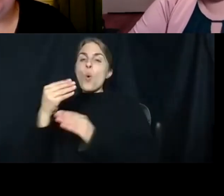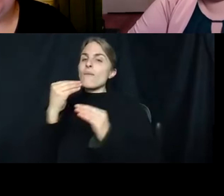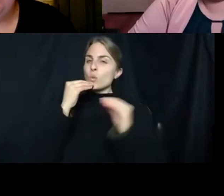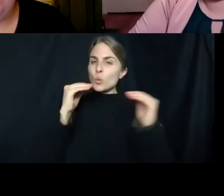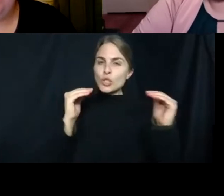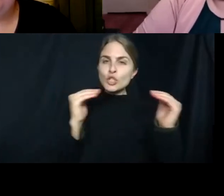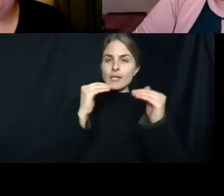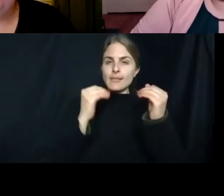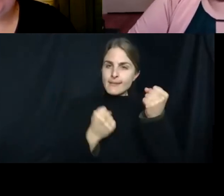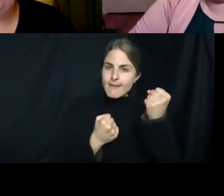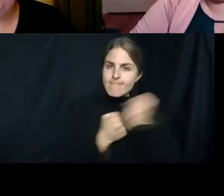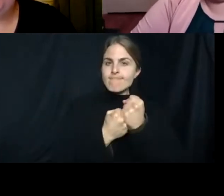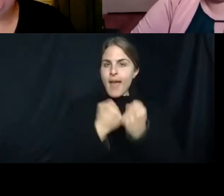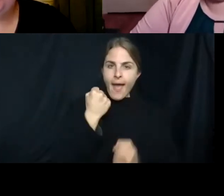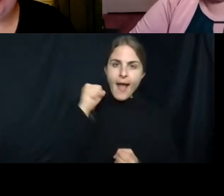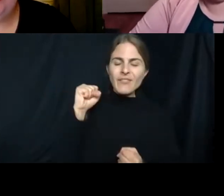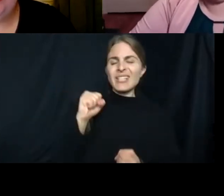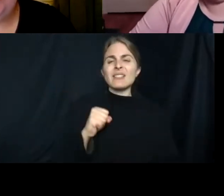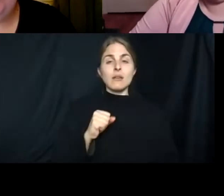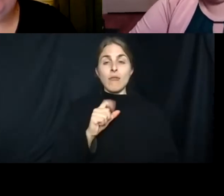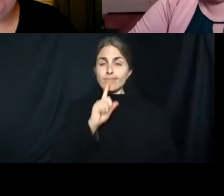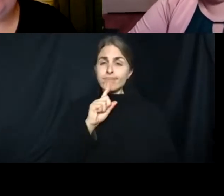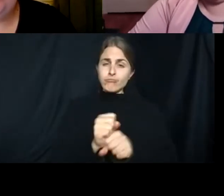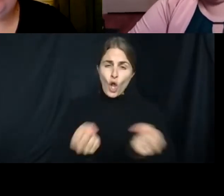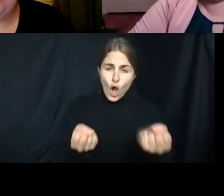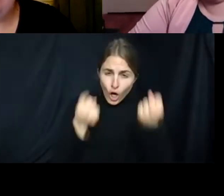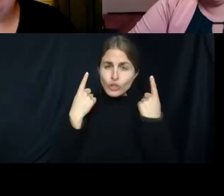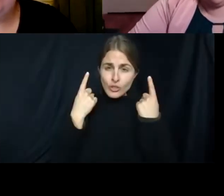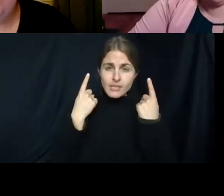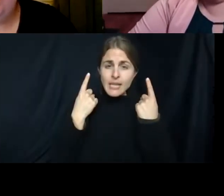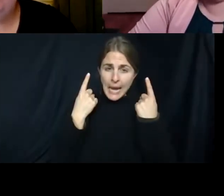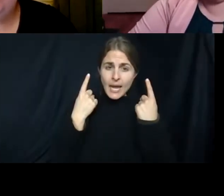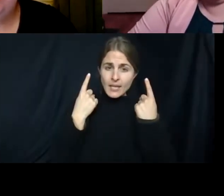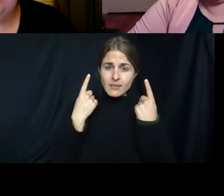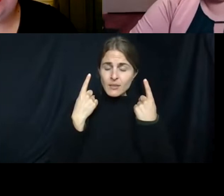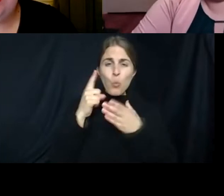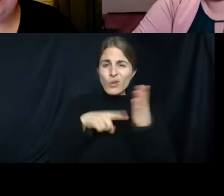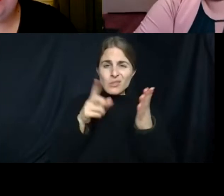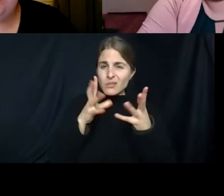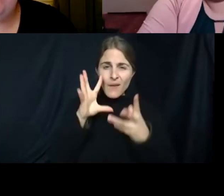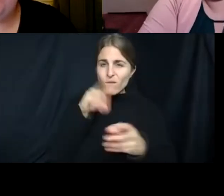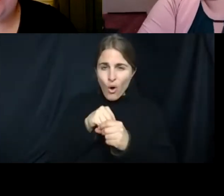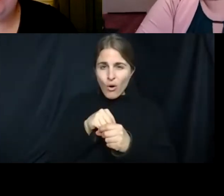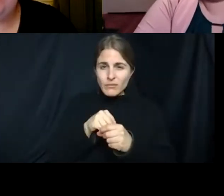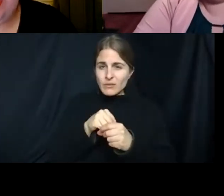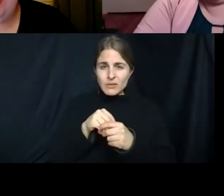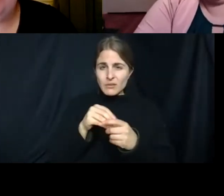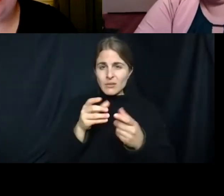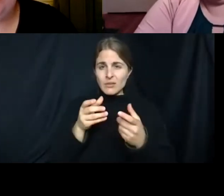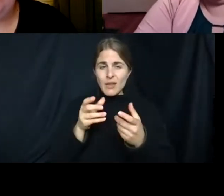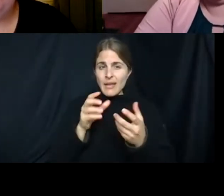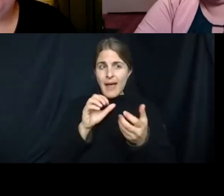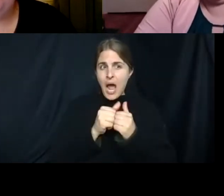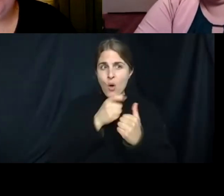advocates have a real understanding of the stakes involved in the interventions they have.